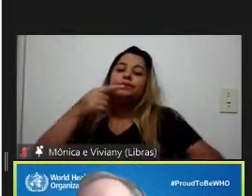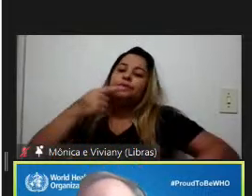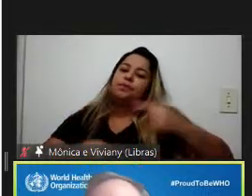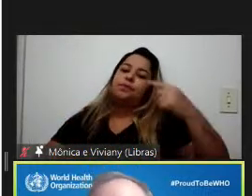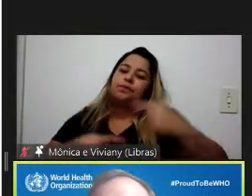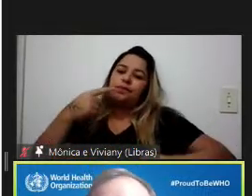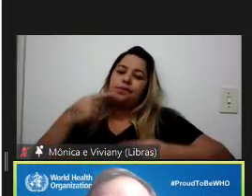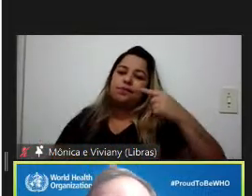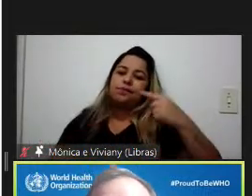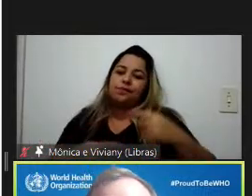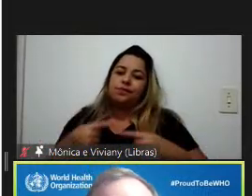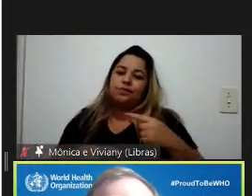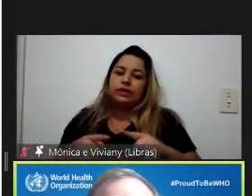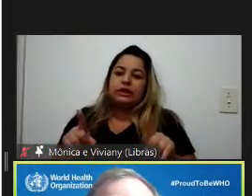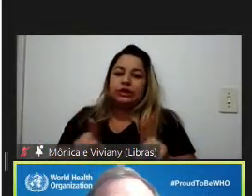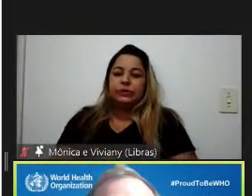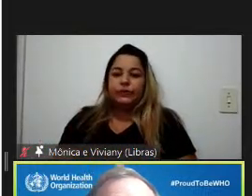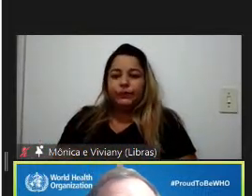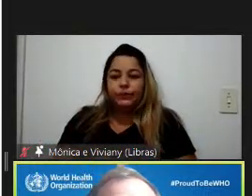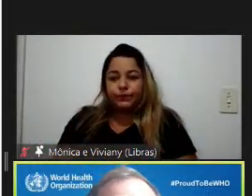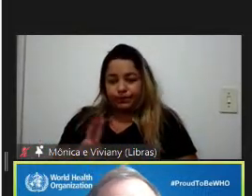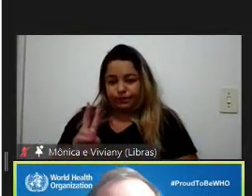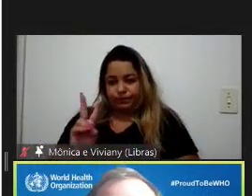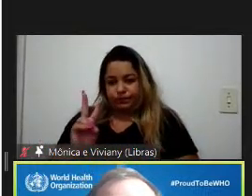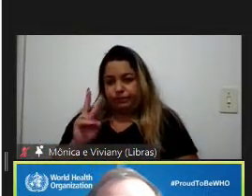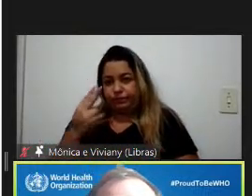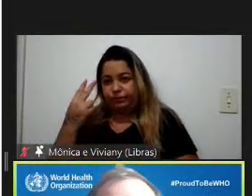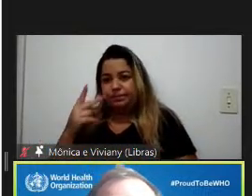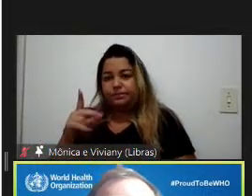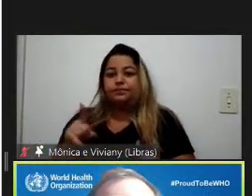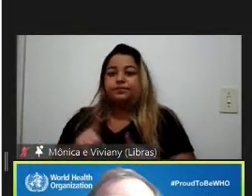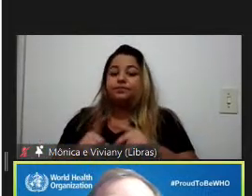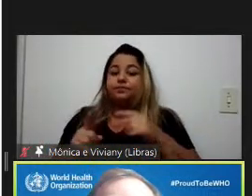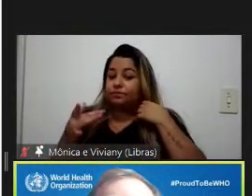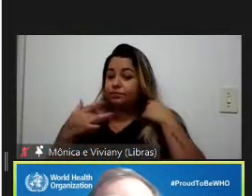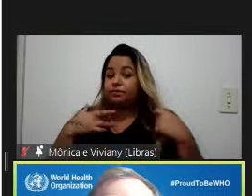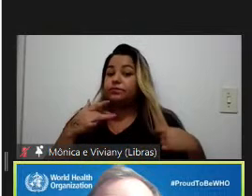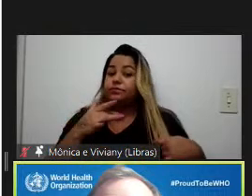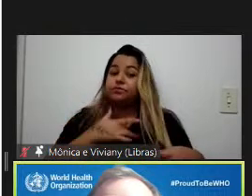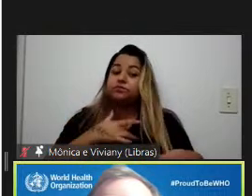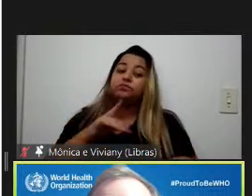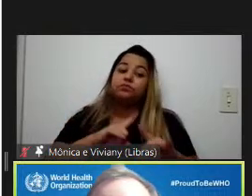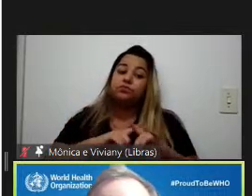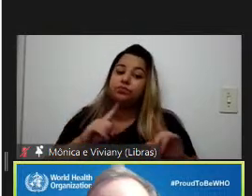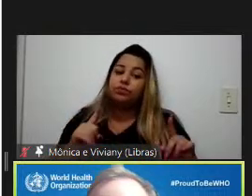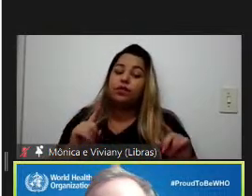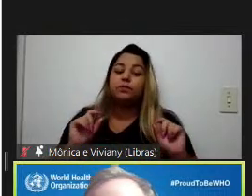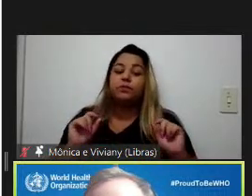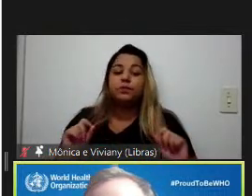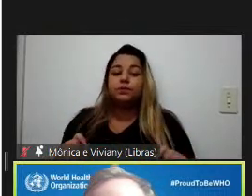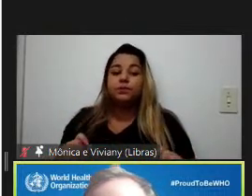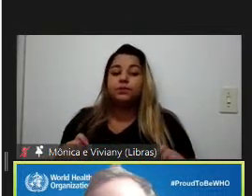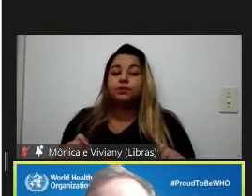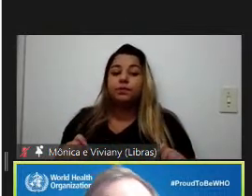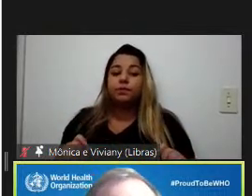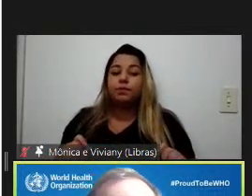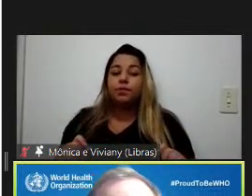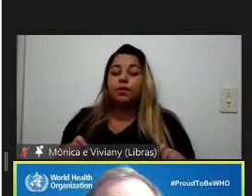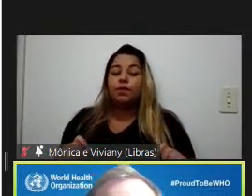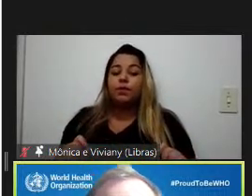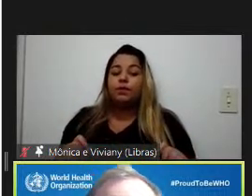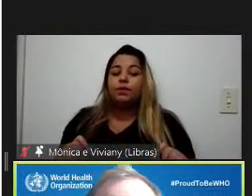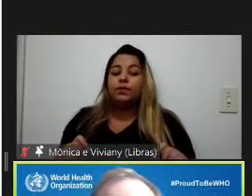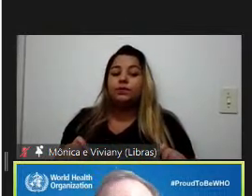value of nutrition for health, but also the value of the provision of nutrition services